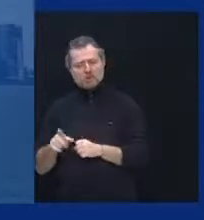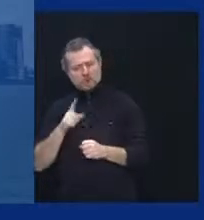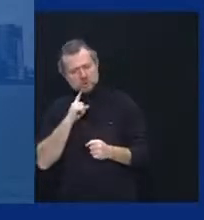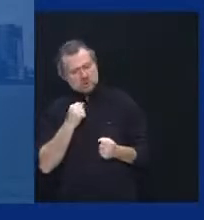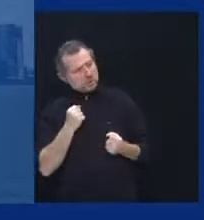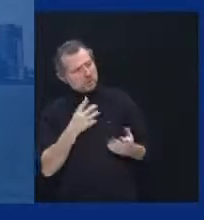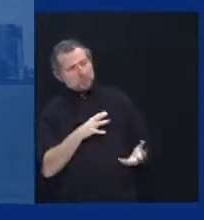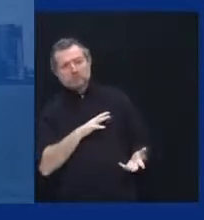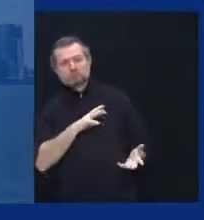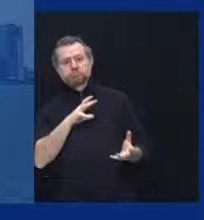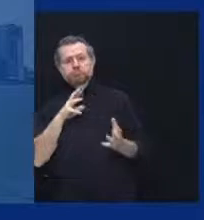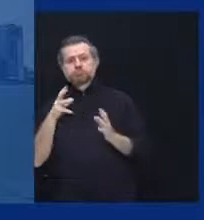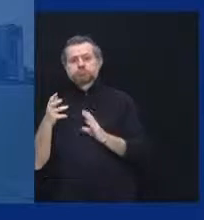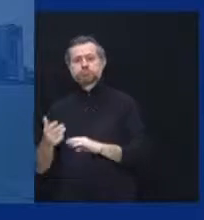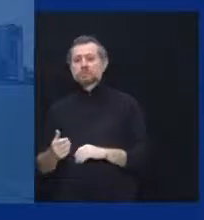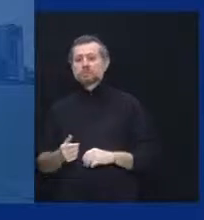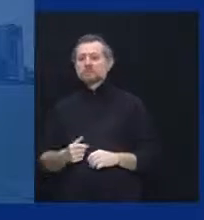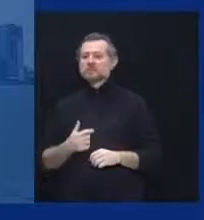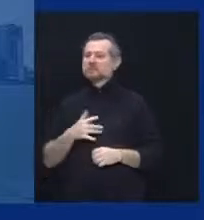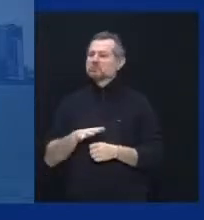are under such stress.